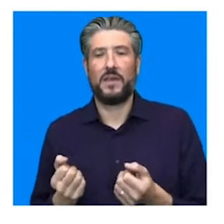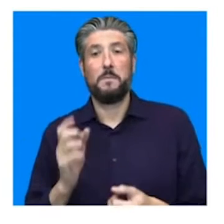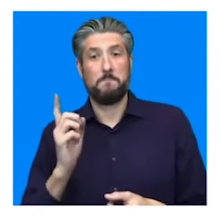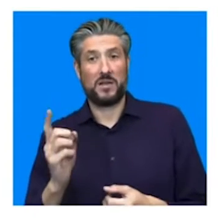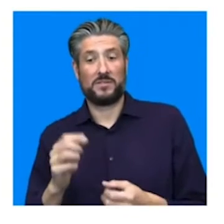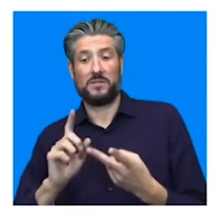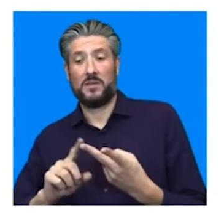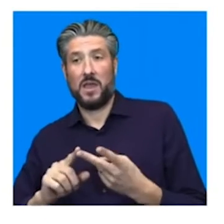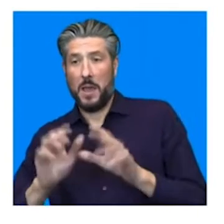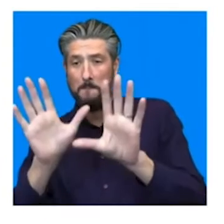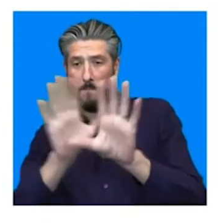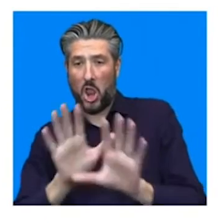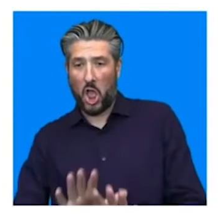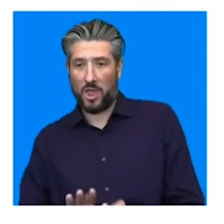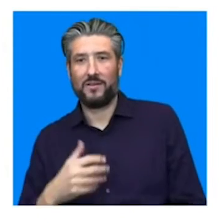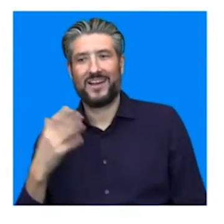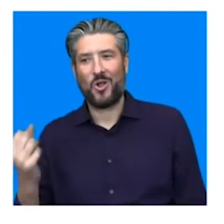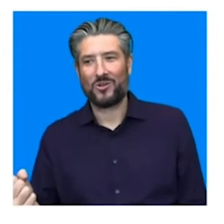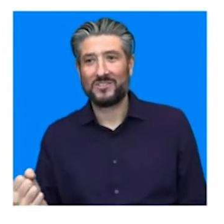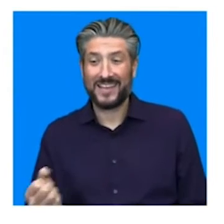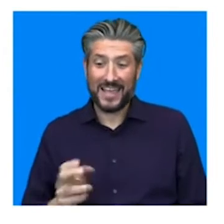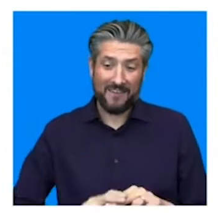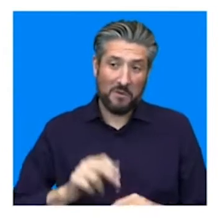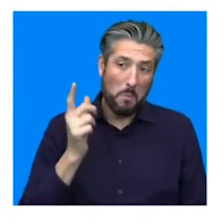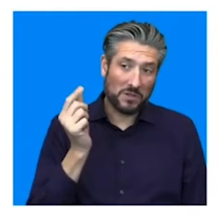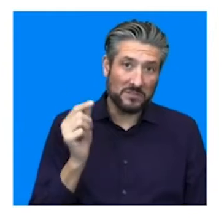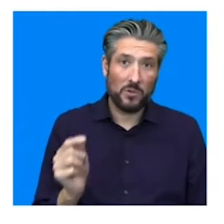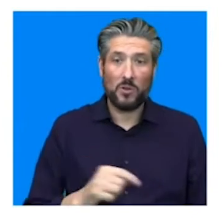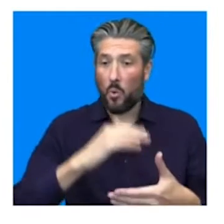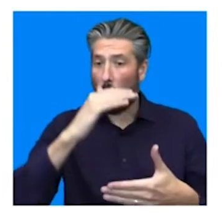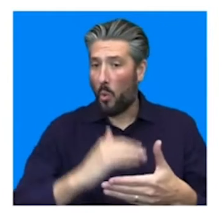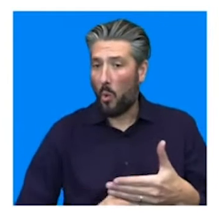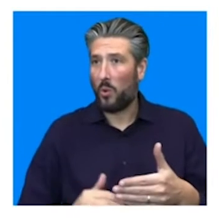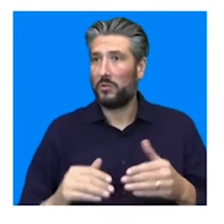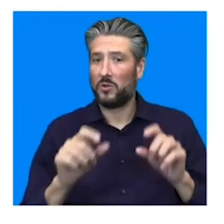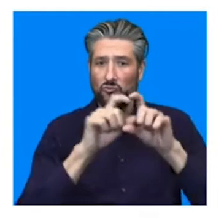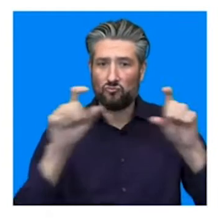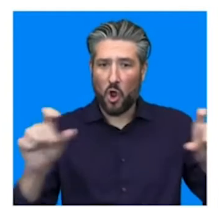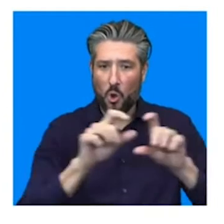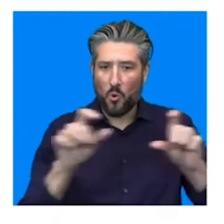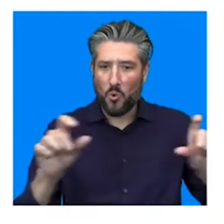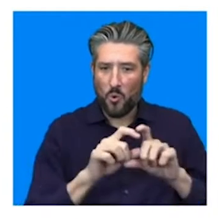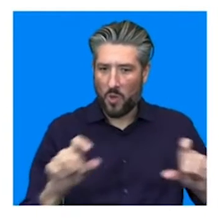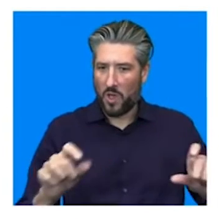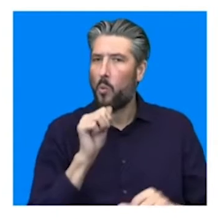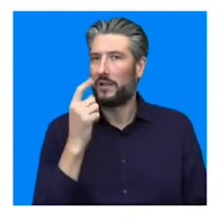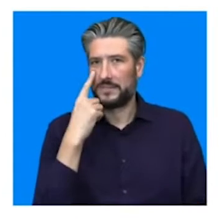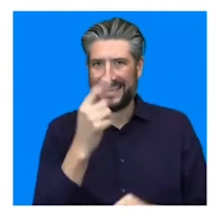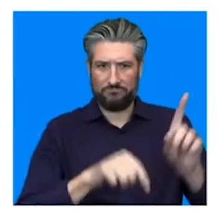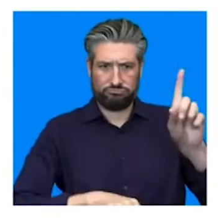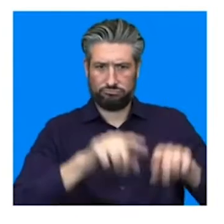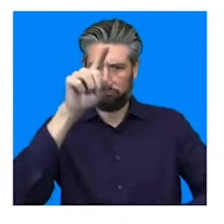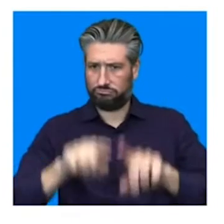think if I could get the one with all the rows, you would really see variance all over the place on this graph for that